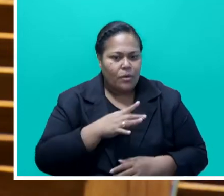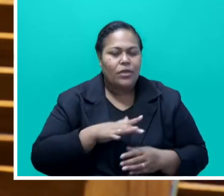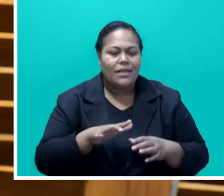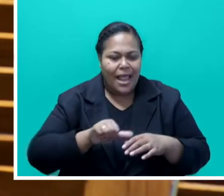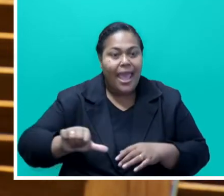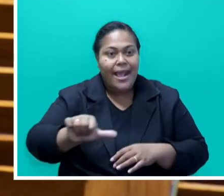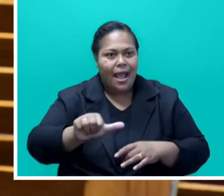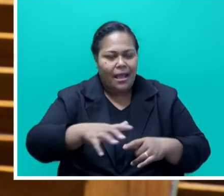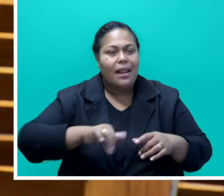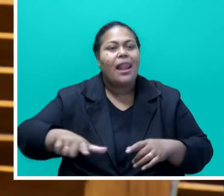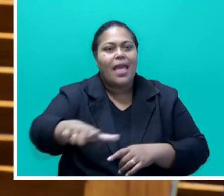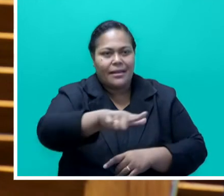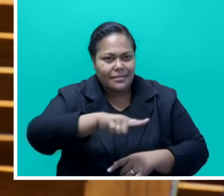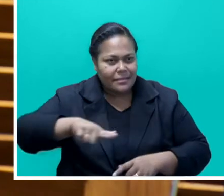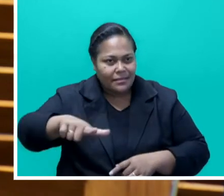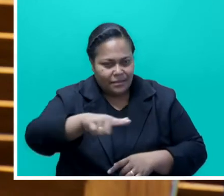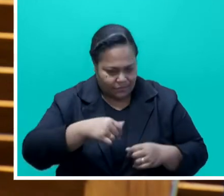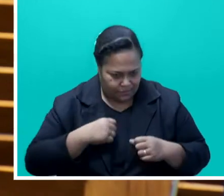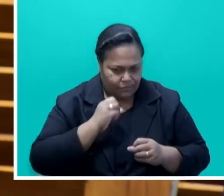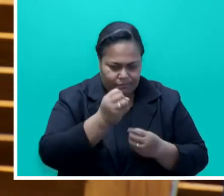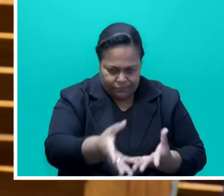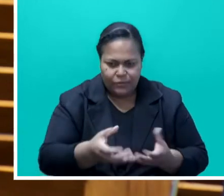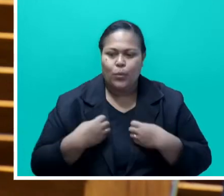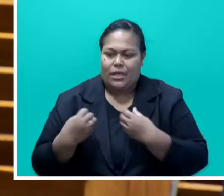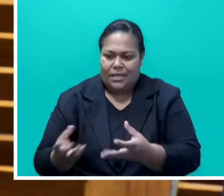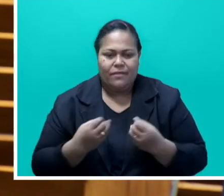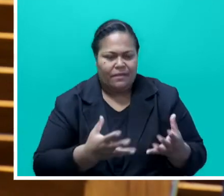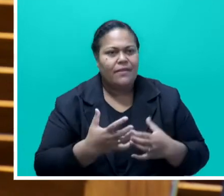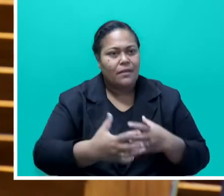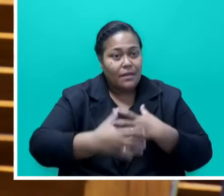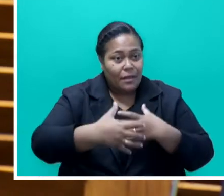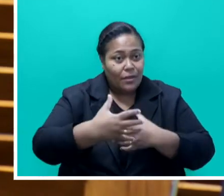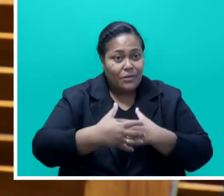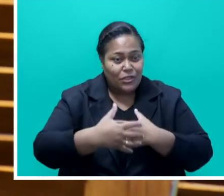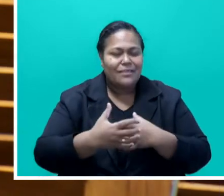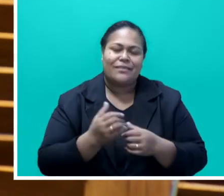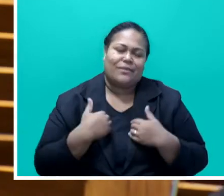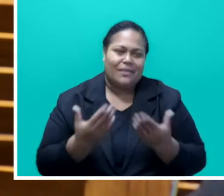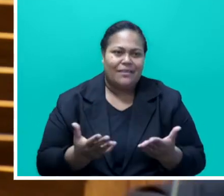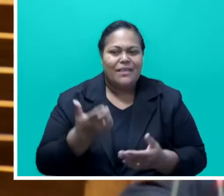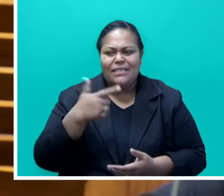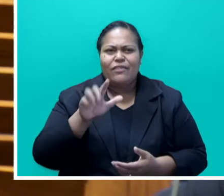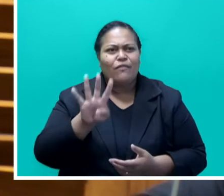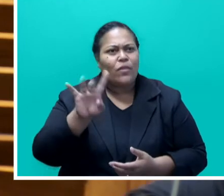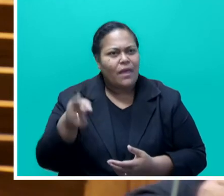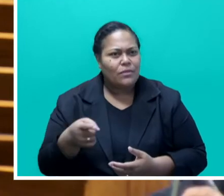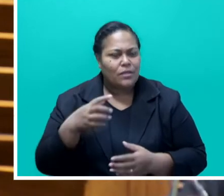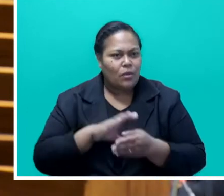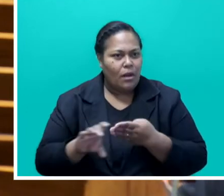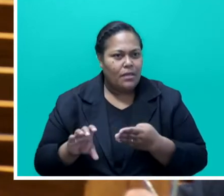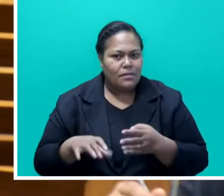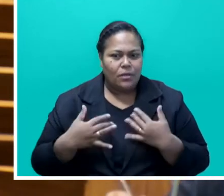and we've co-financed a portable sawmill for them with carpentry tools and machinery valued at about $74,000.